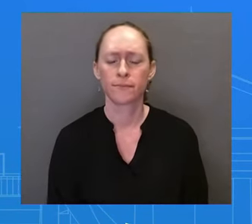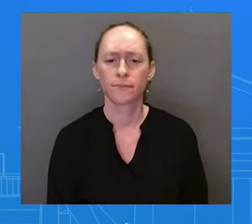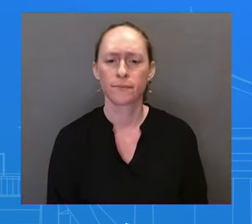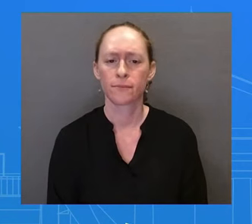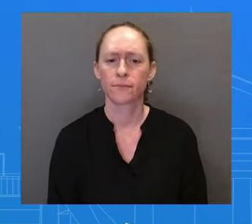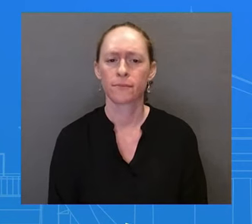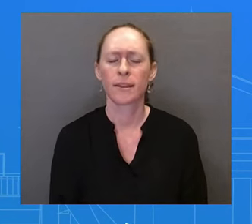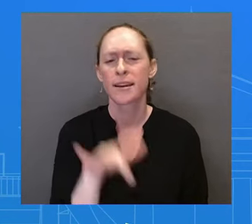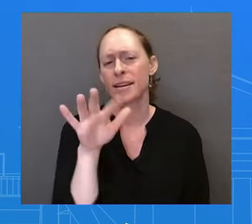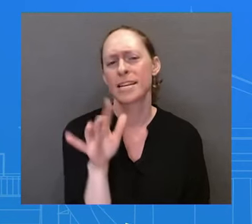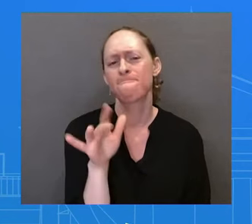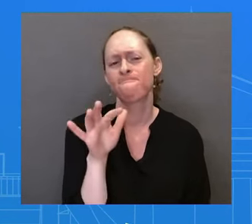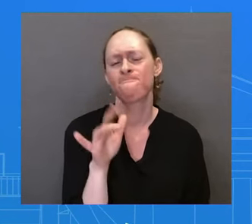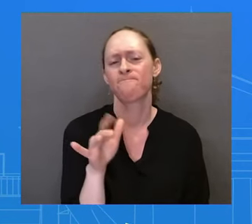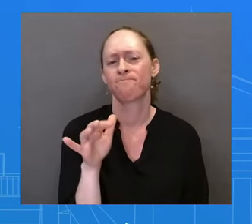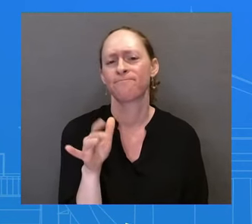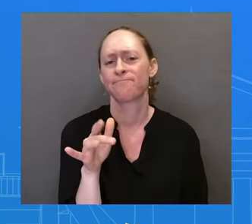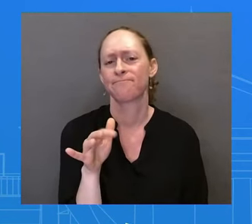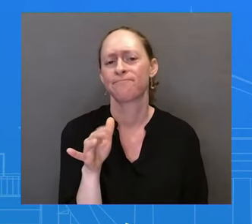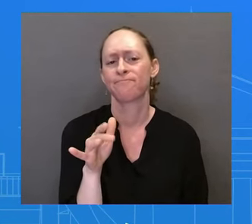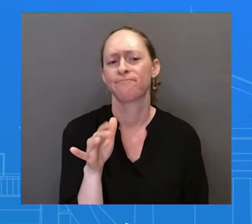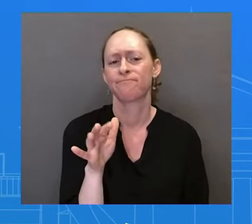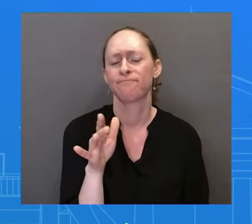to Ukraine. On Belarus,